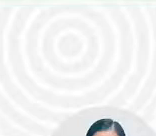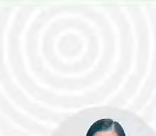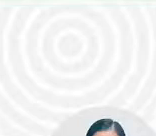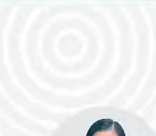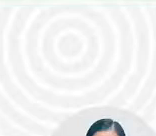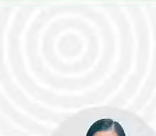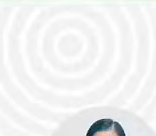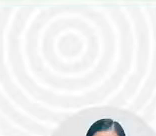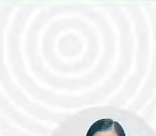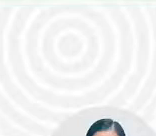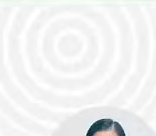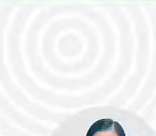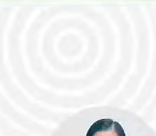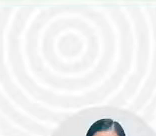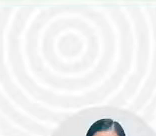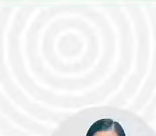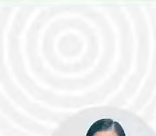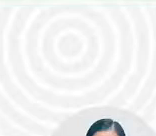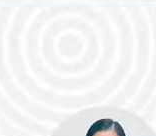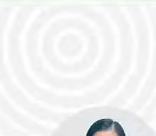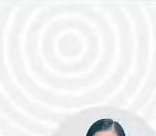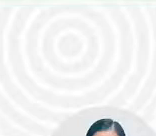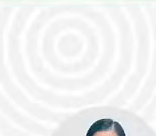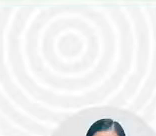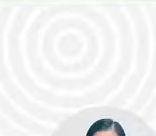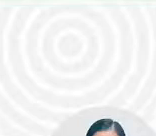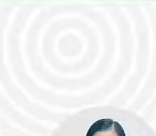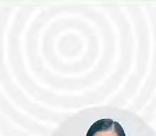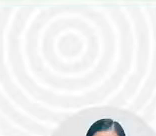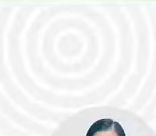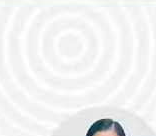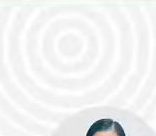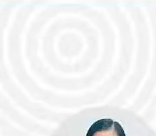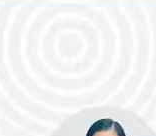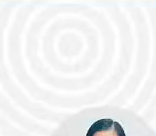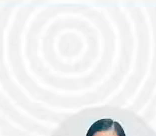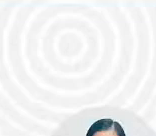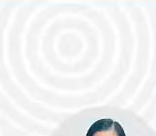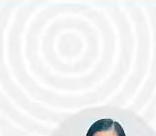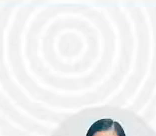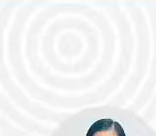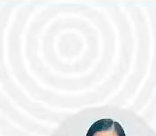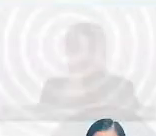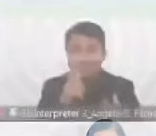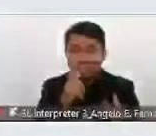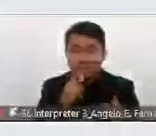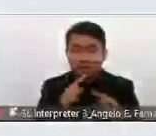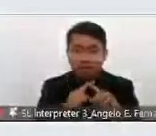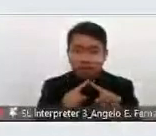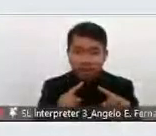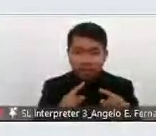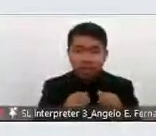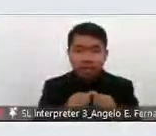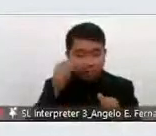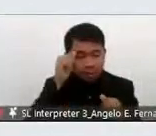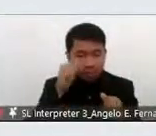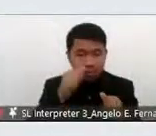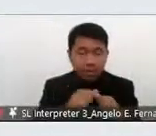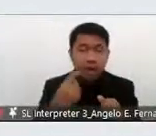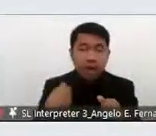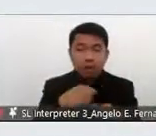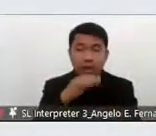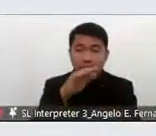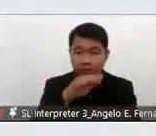who joined and made our morning session interactive. Now let's have a lunch break. But before we leave, please be reminded that our